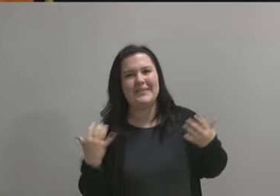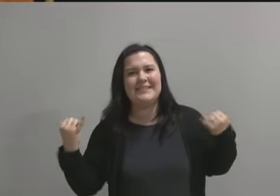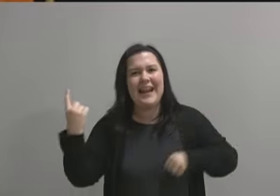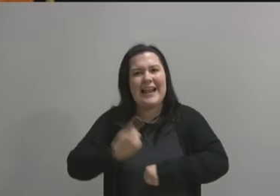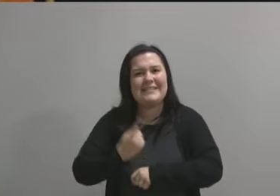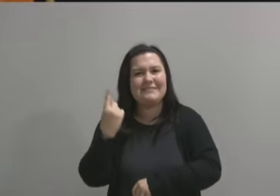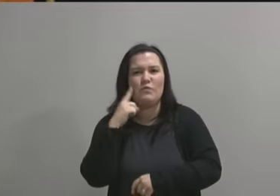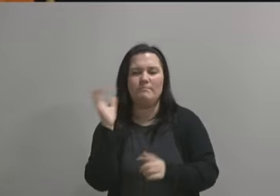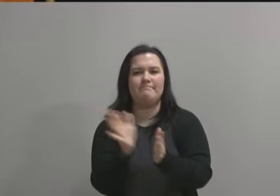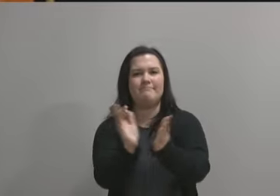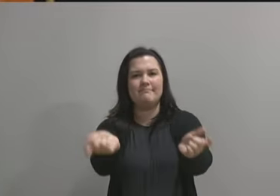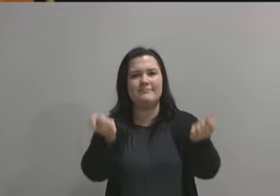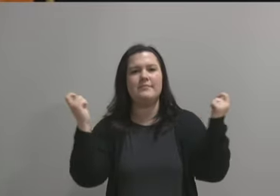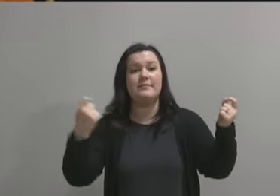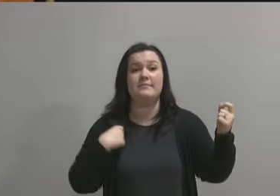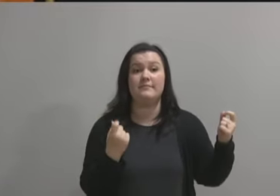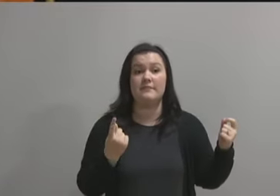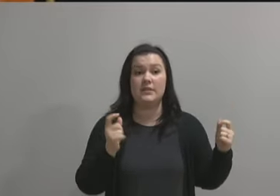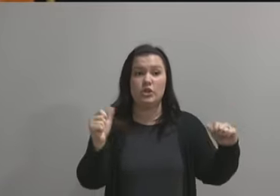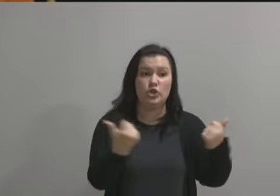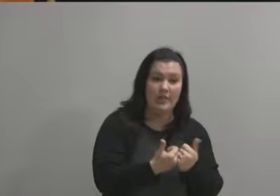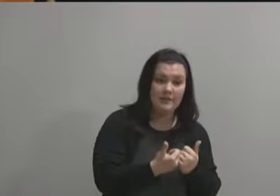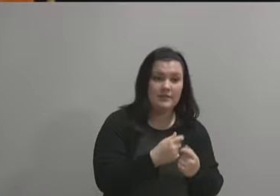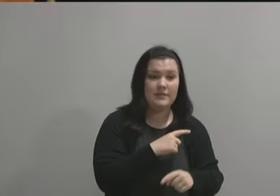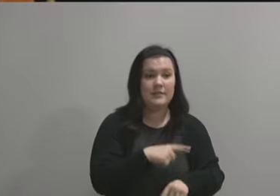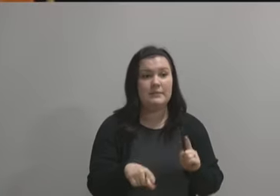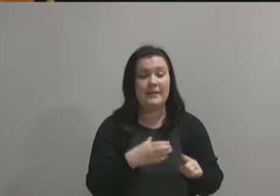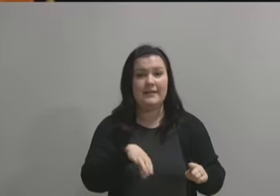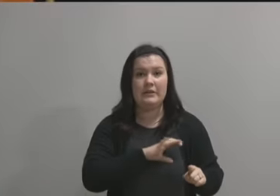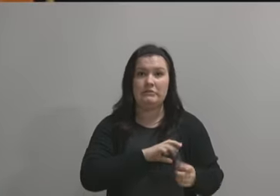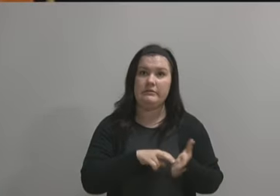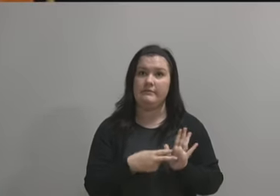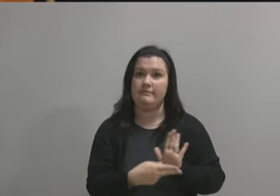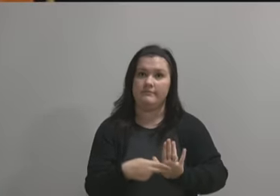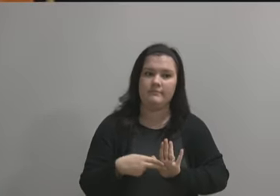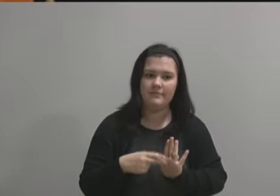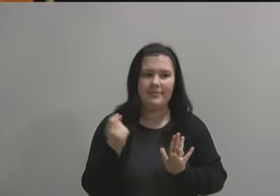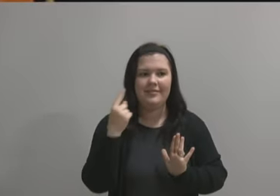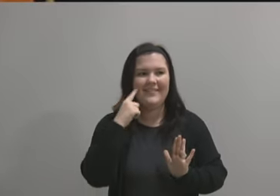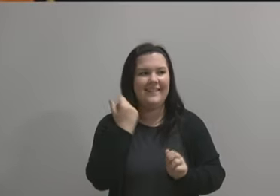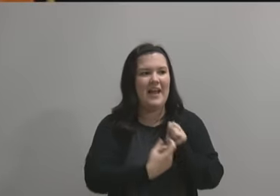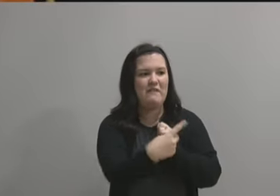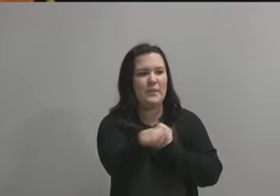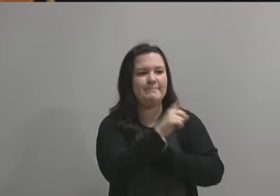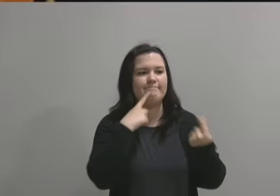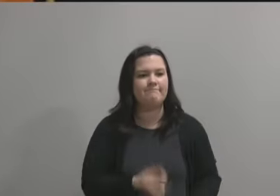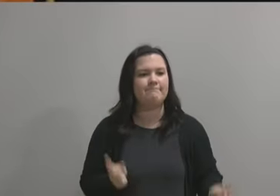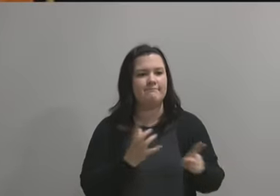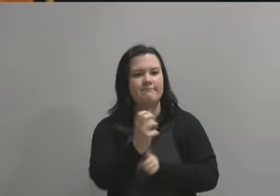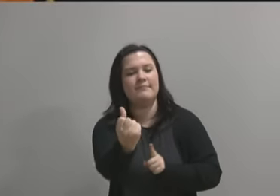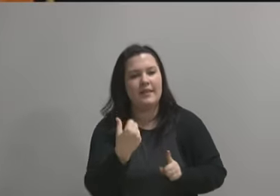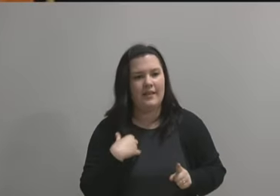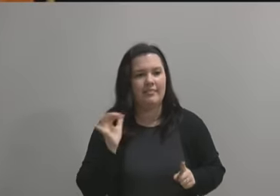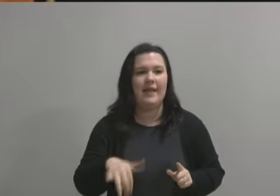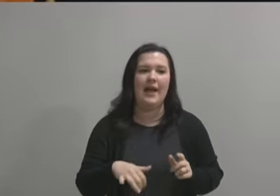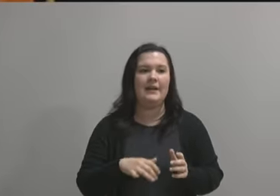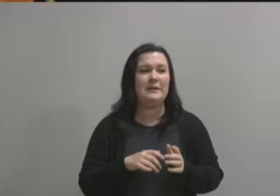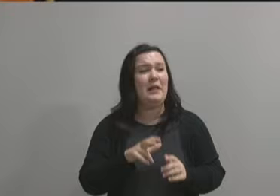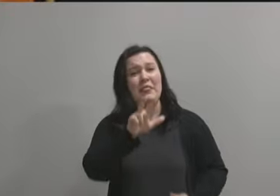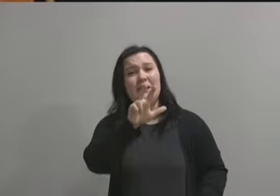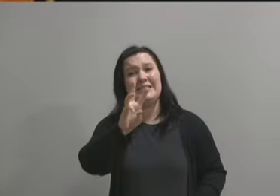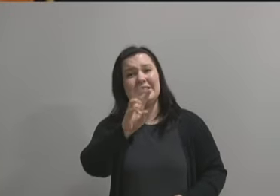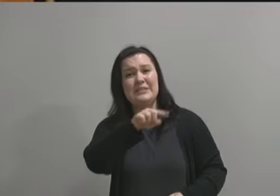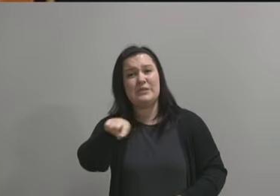celebrating, as the long road to get here was both challenging and character-defining. To think that everyone here went the distance and ran the academic triathlon of